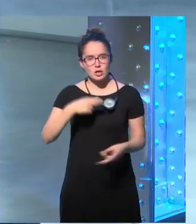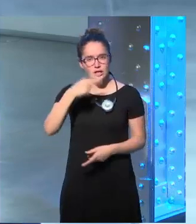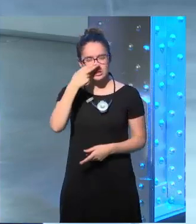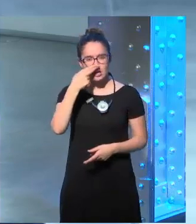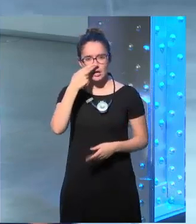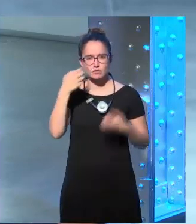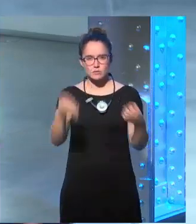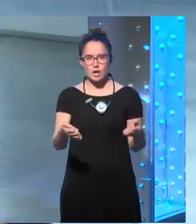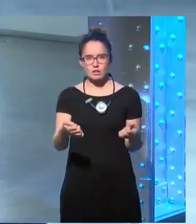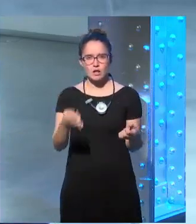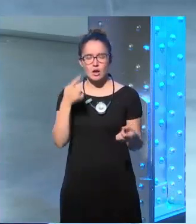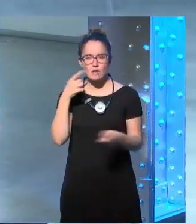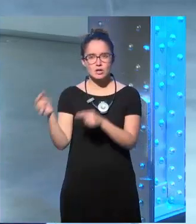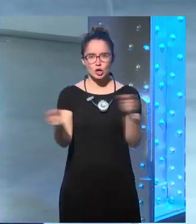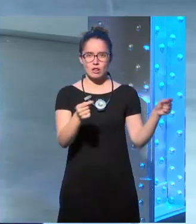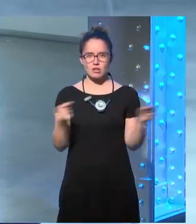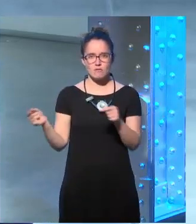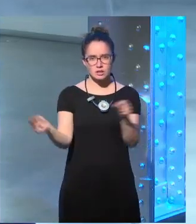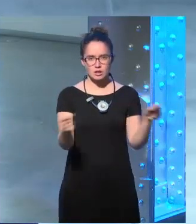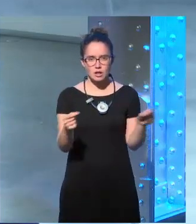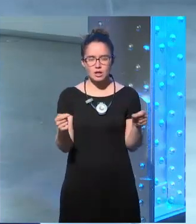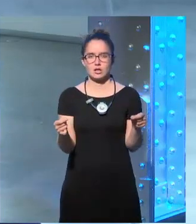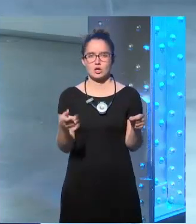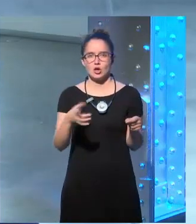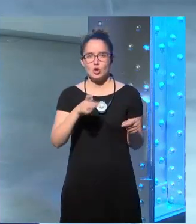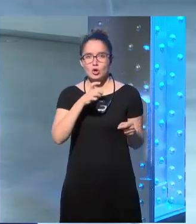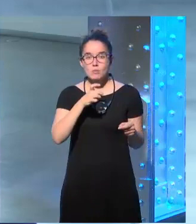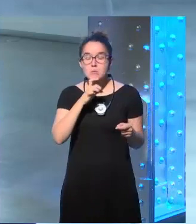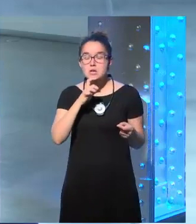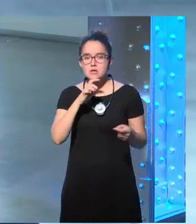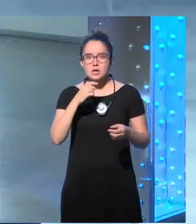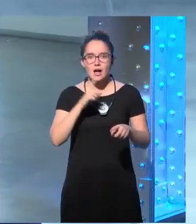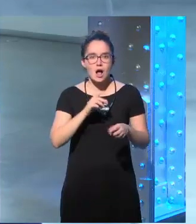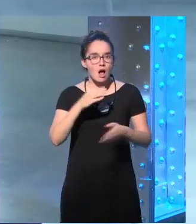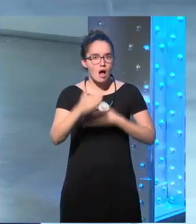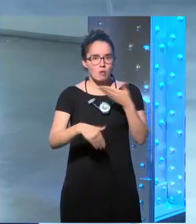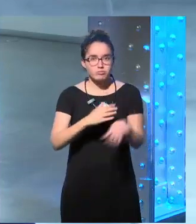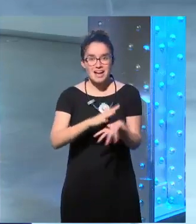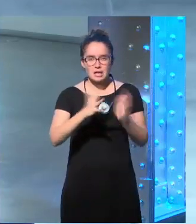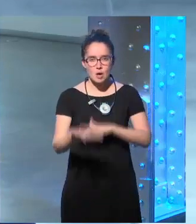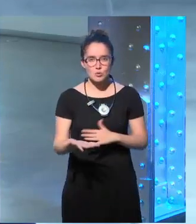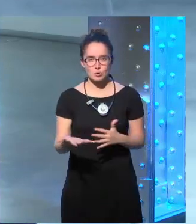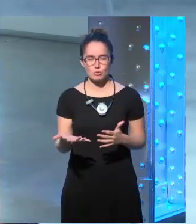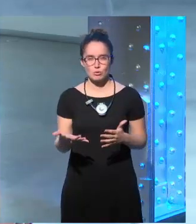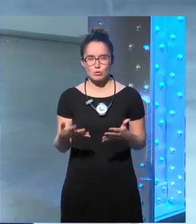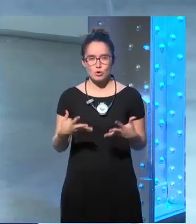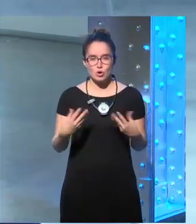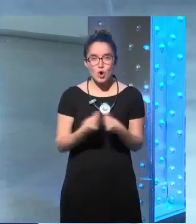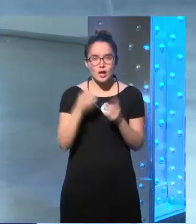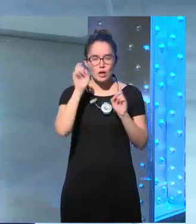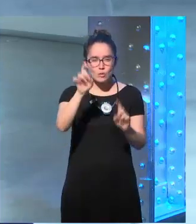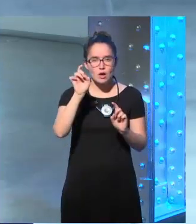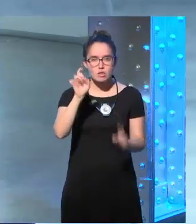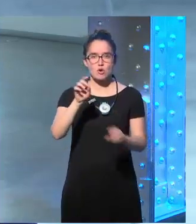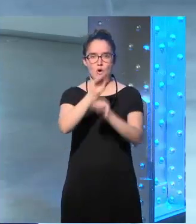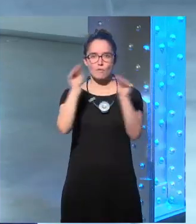10. And I'm very interested in knowing and learning your view, because the